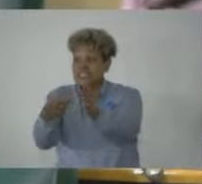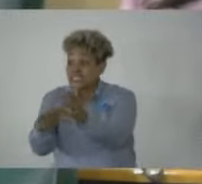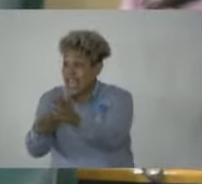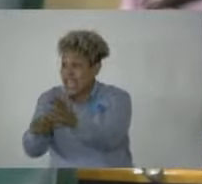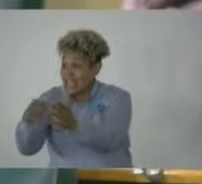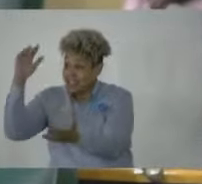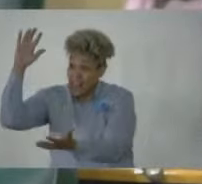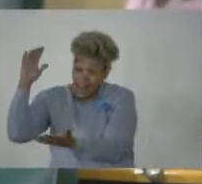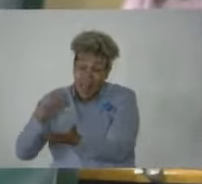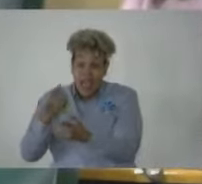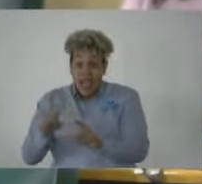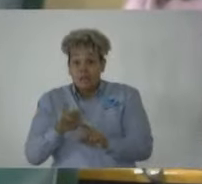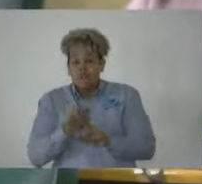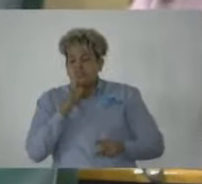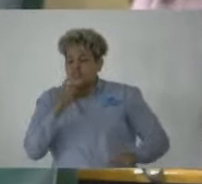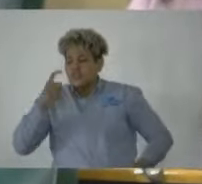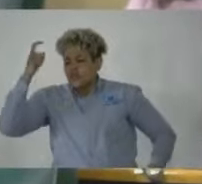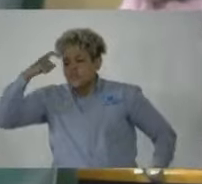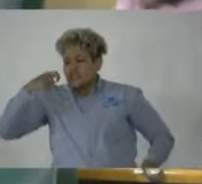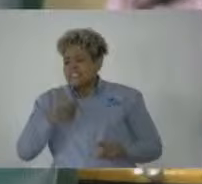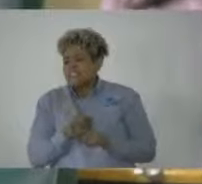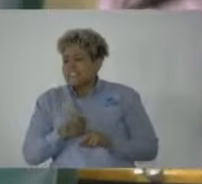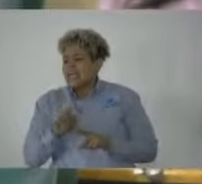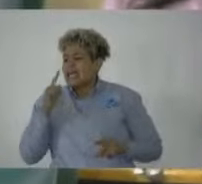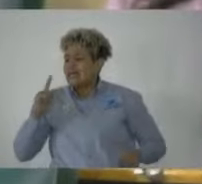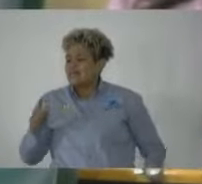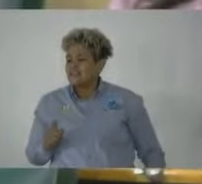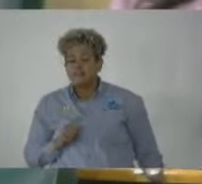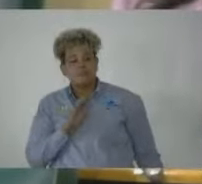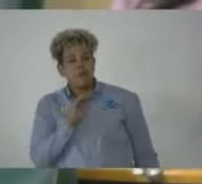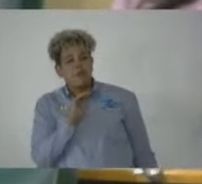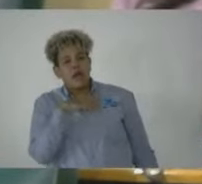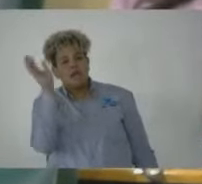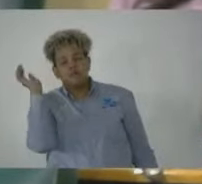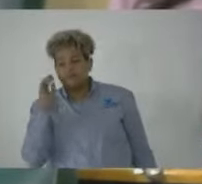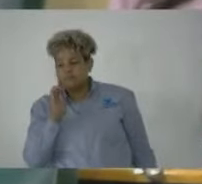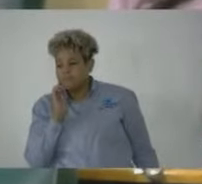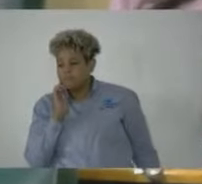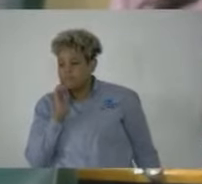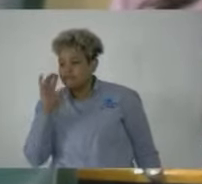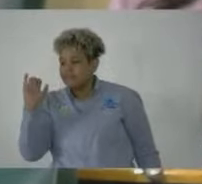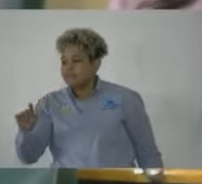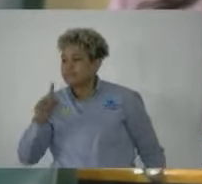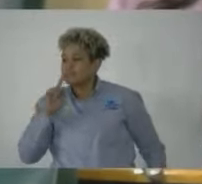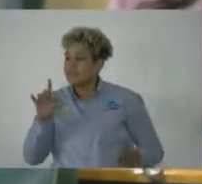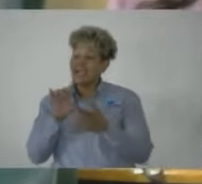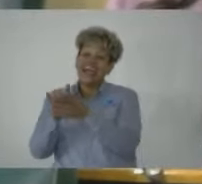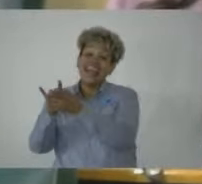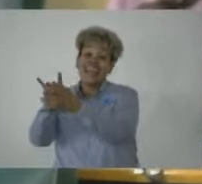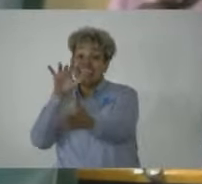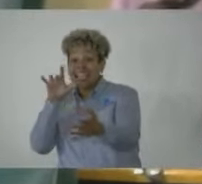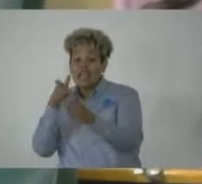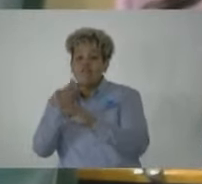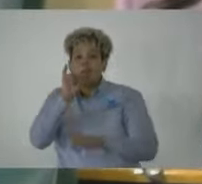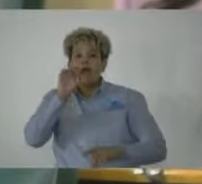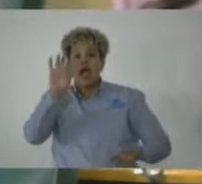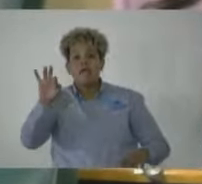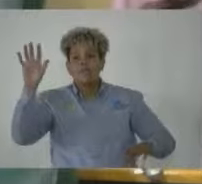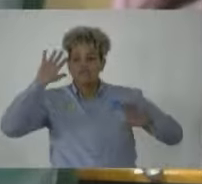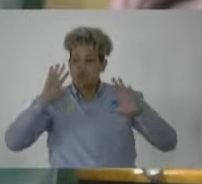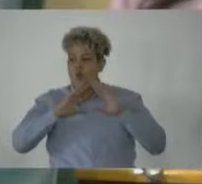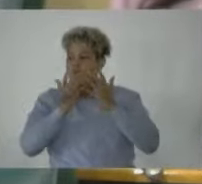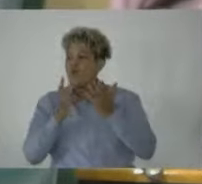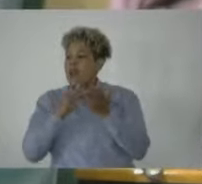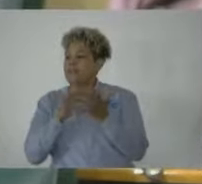deficits, Madam Speaker, that the prevailing wisdom was ta-ta. That is a disengagement from the IMF and the World